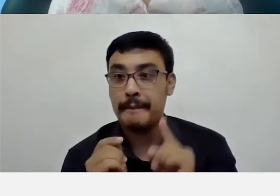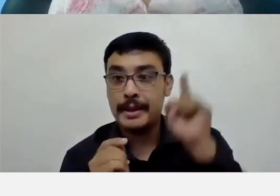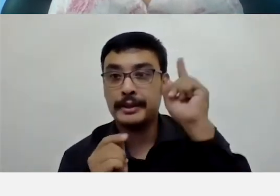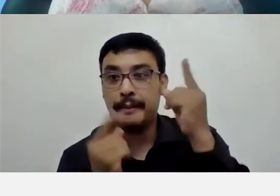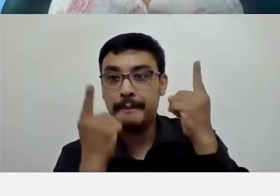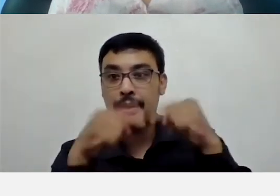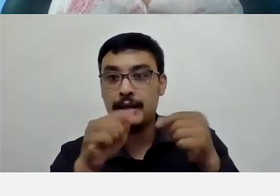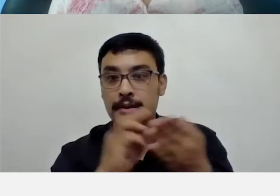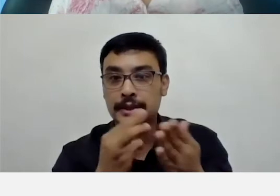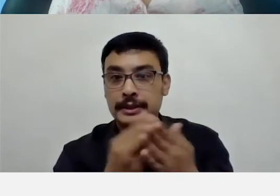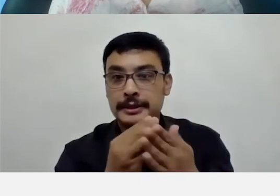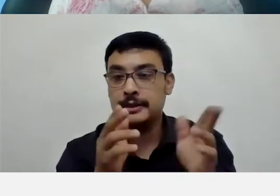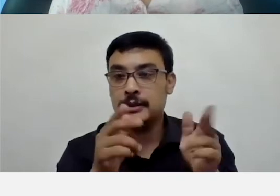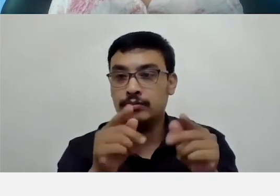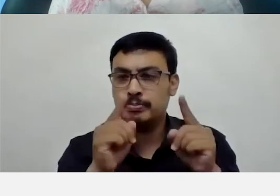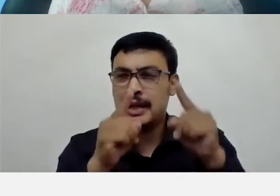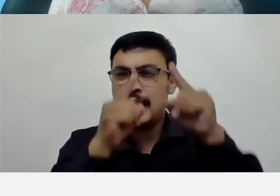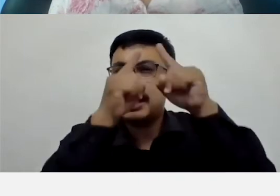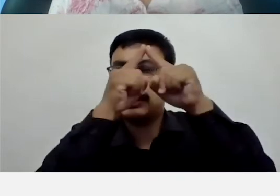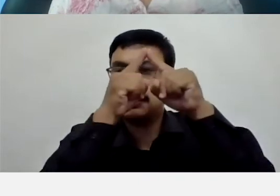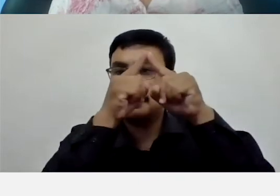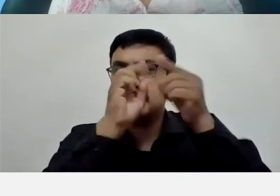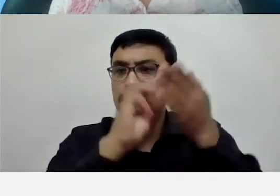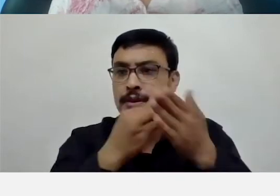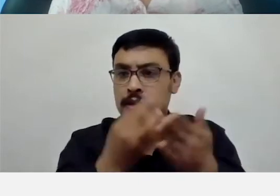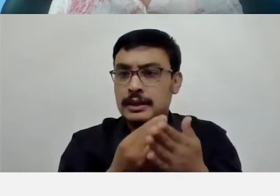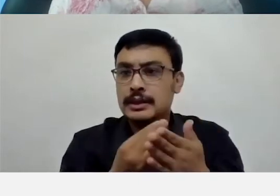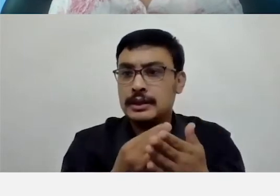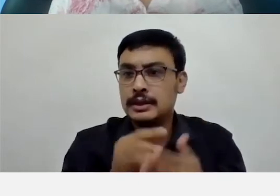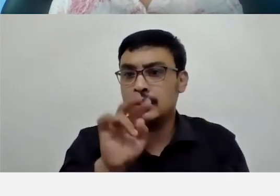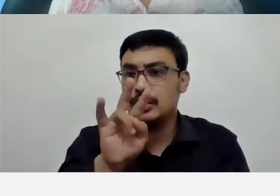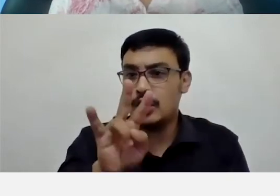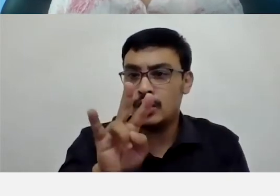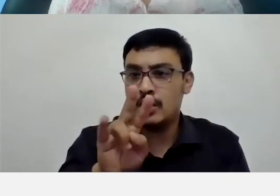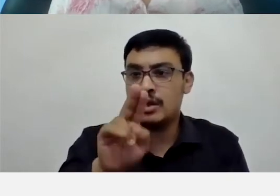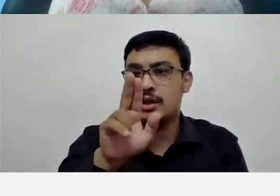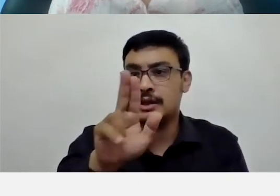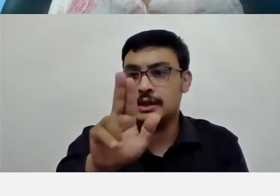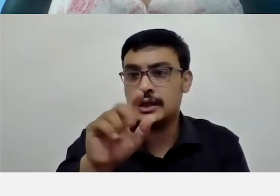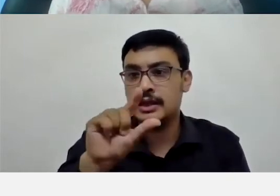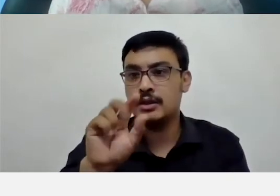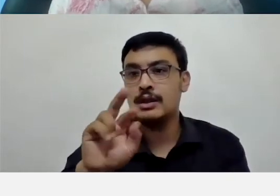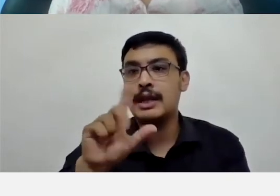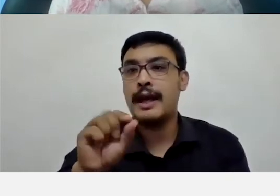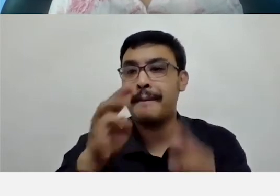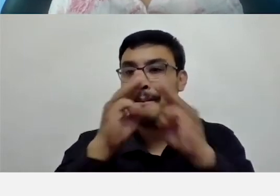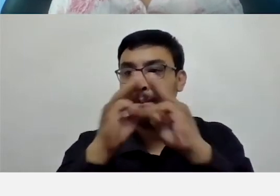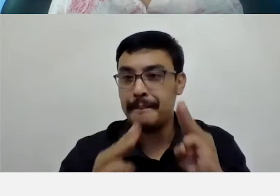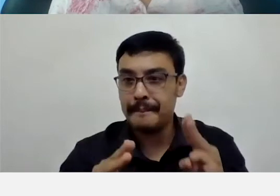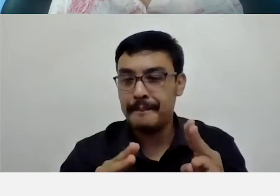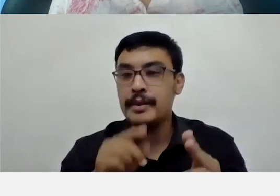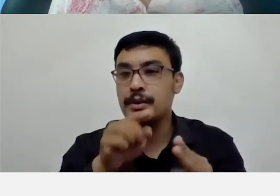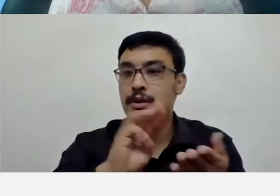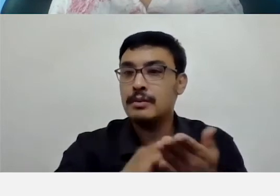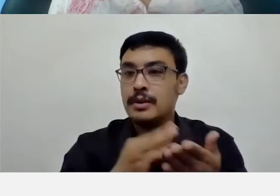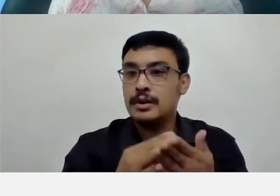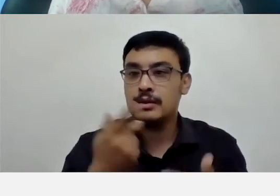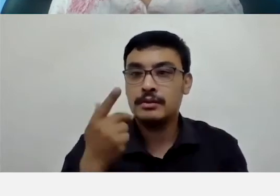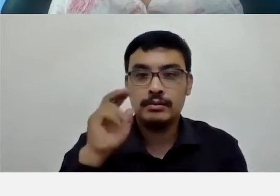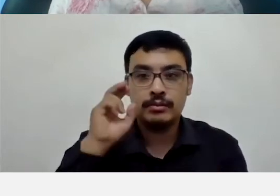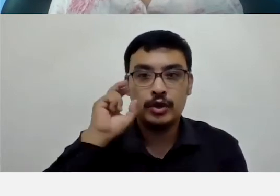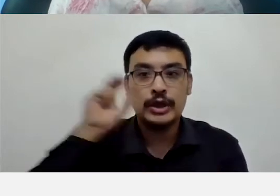a peak of mountain. So it is called as a Sikhara temple, and it is borrowed from the southern part